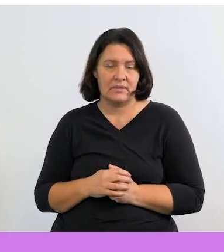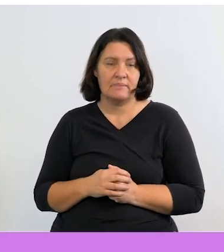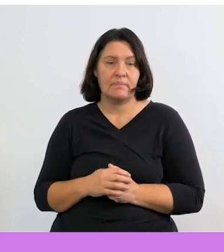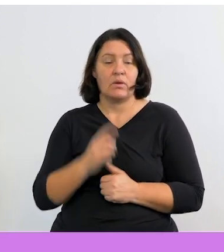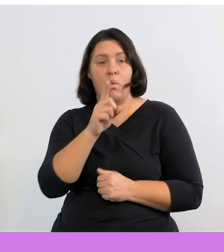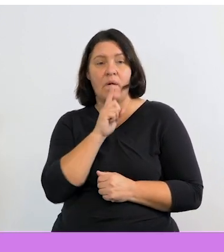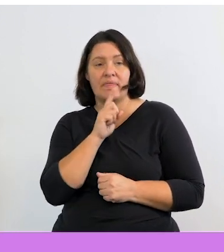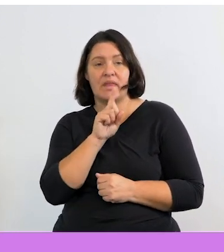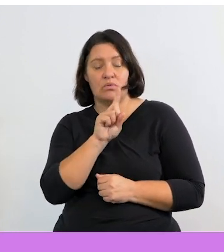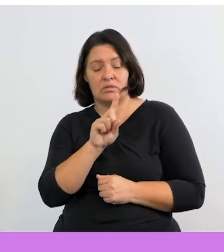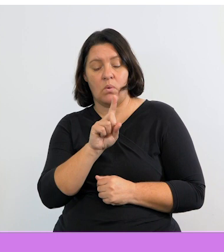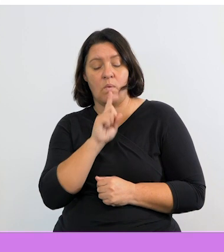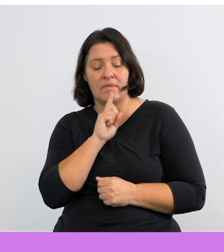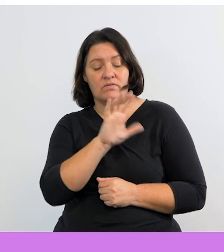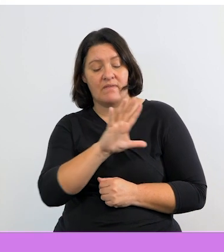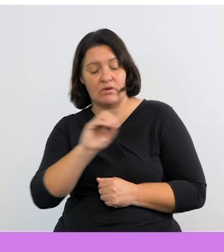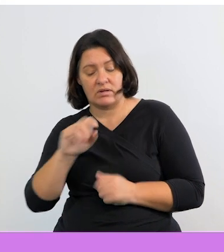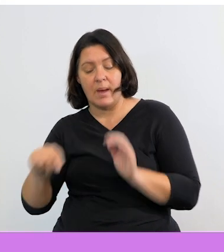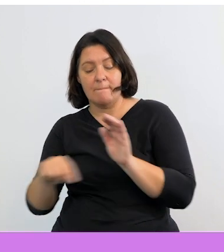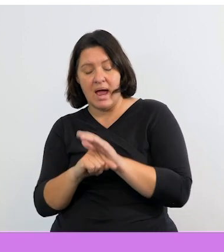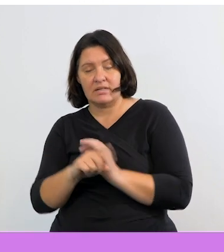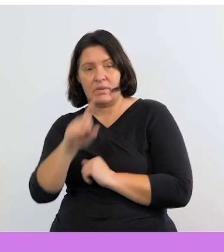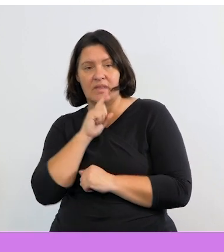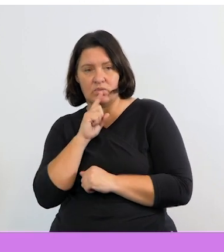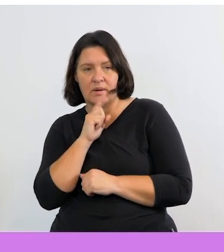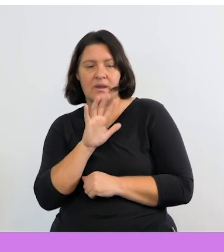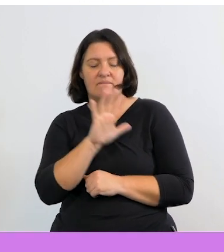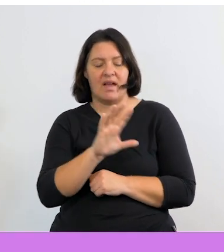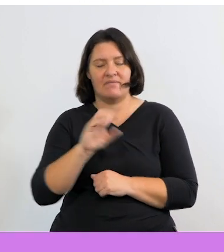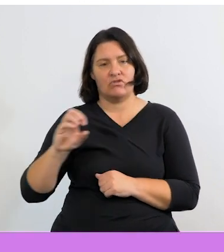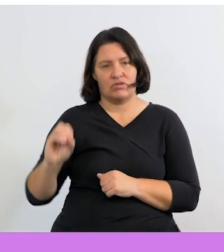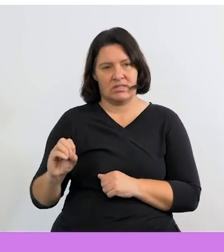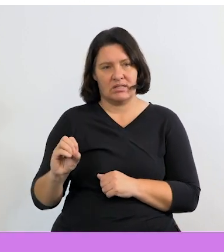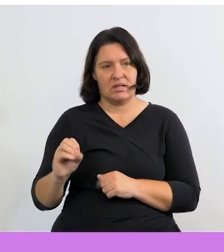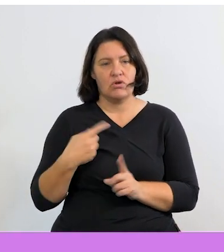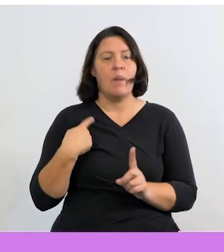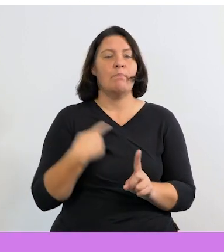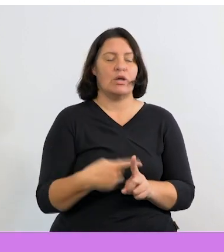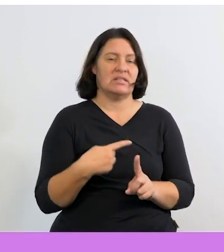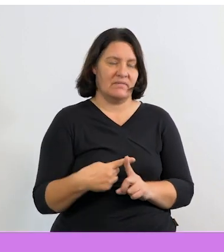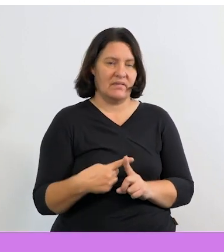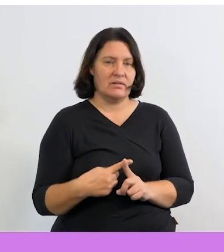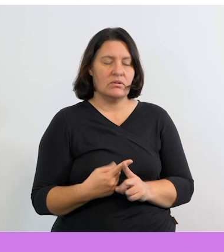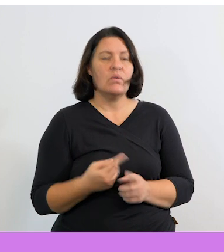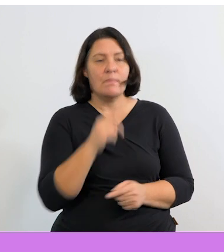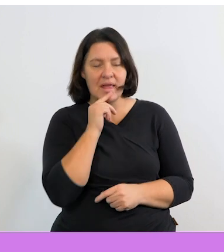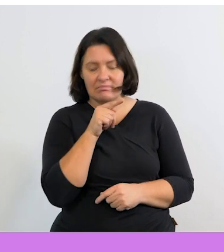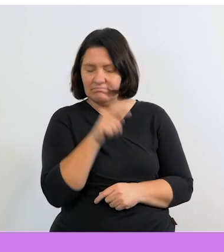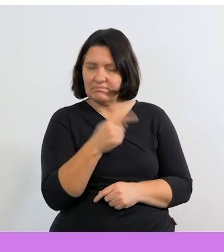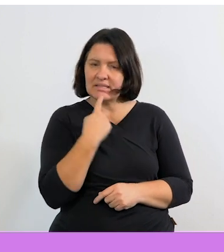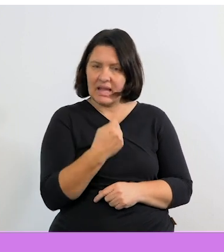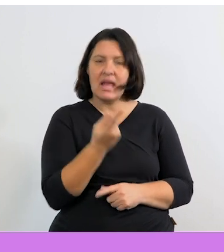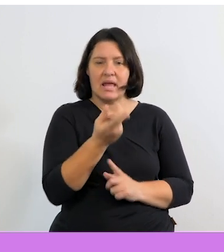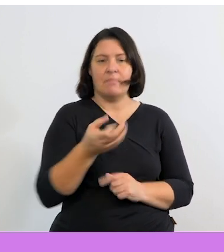rand. So therefore 1,500 minus 1,000 will give you 500 rand. That's a positive value. So we